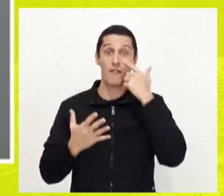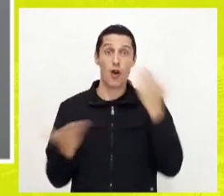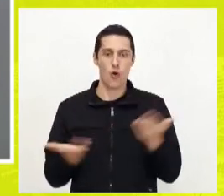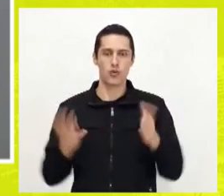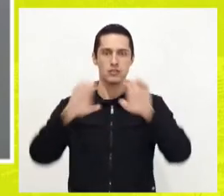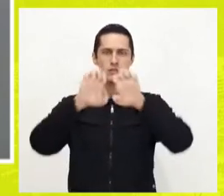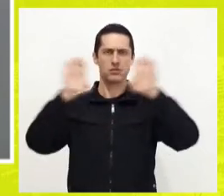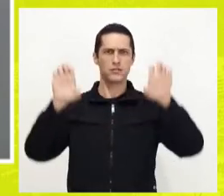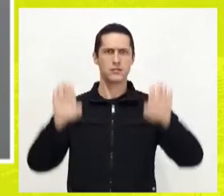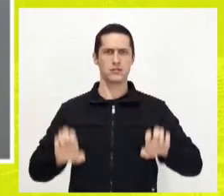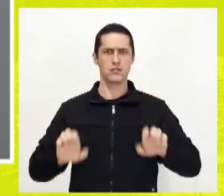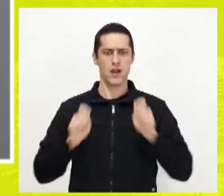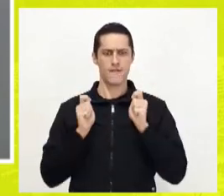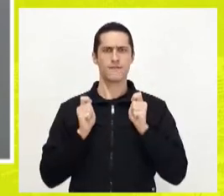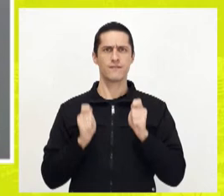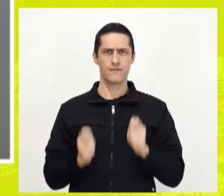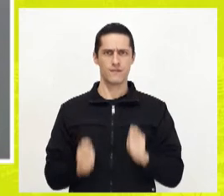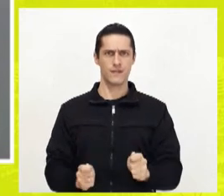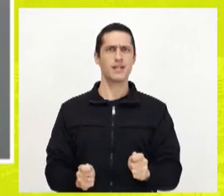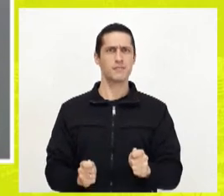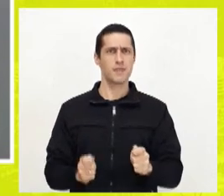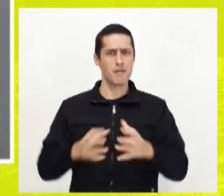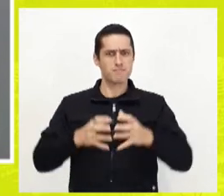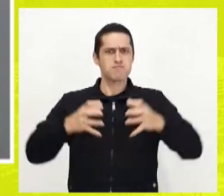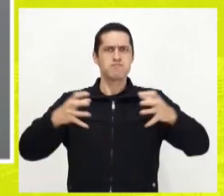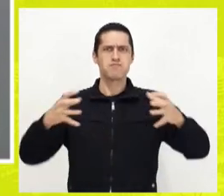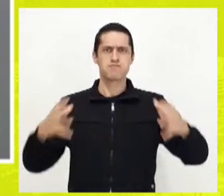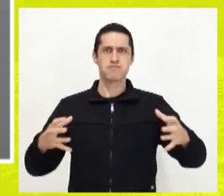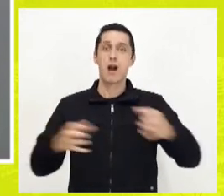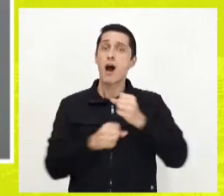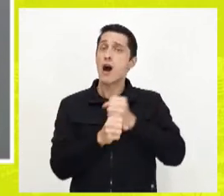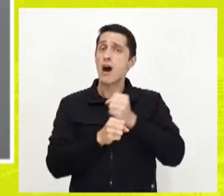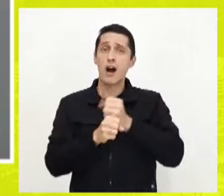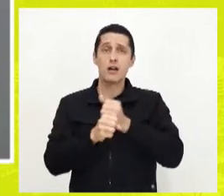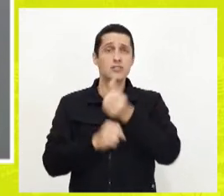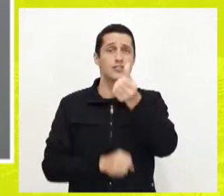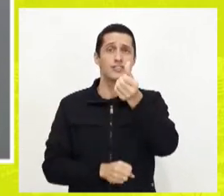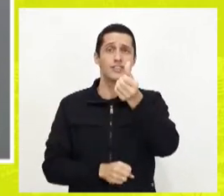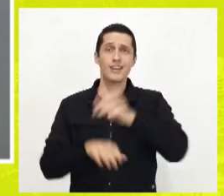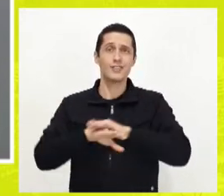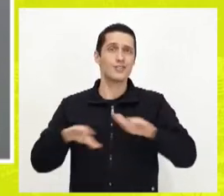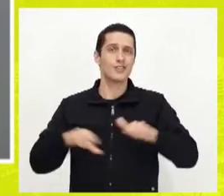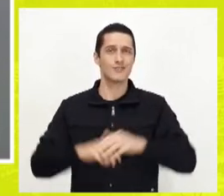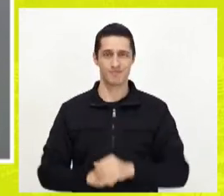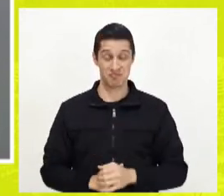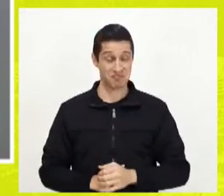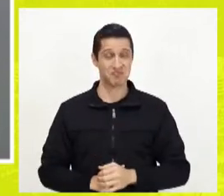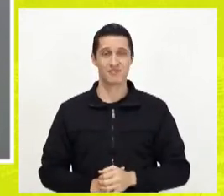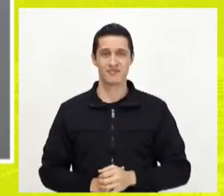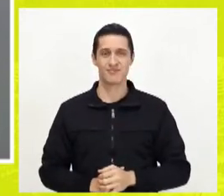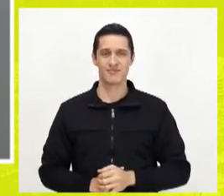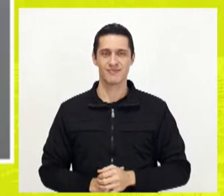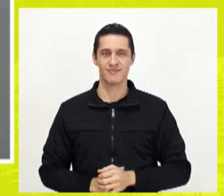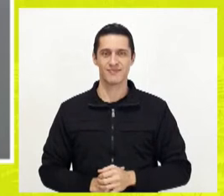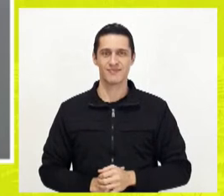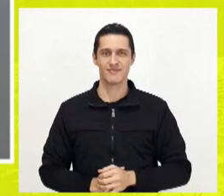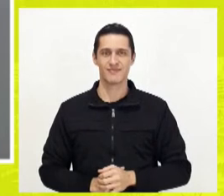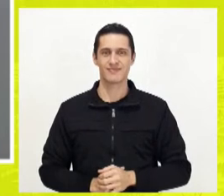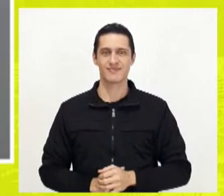today we have a much bigger and more consolidated structured in only six years 16 to 22.